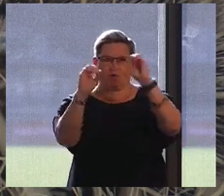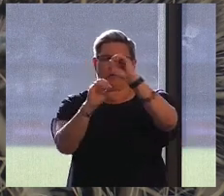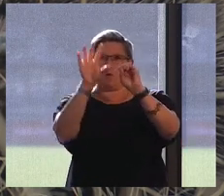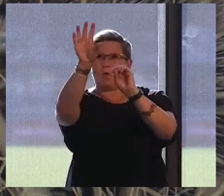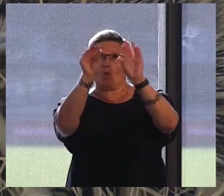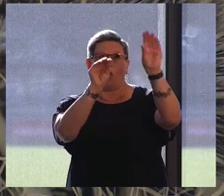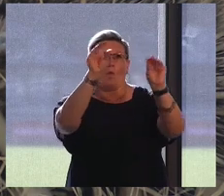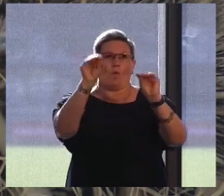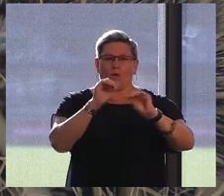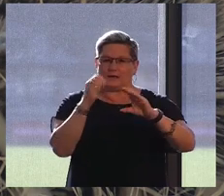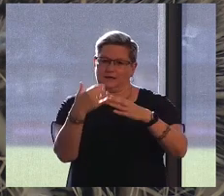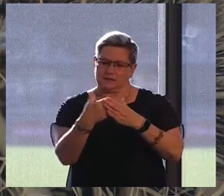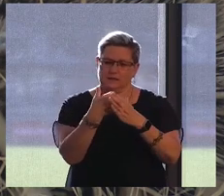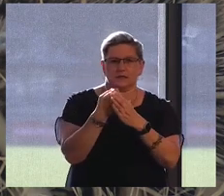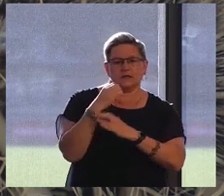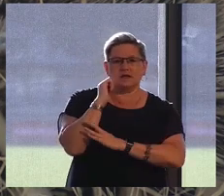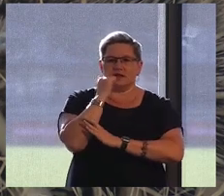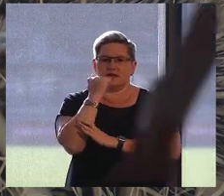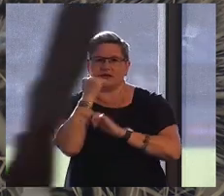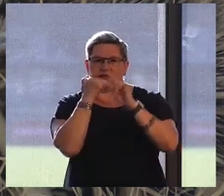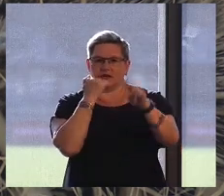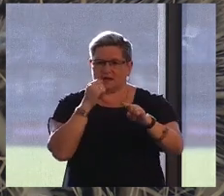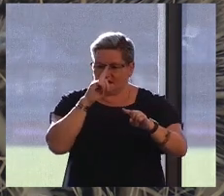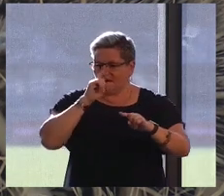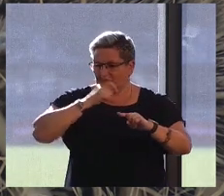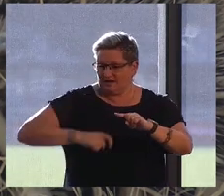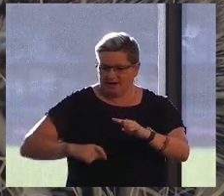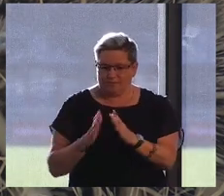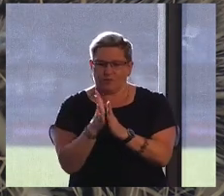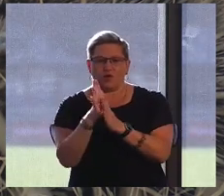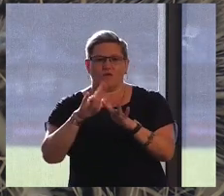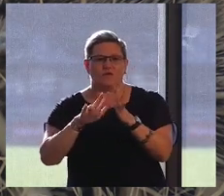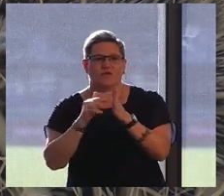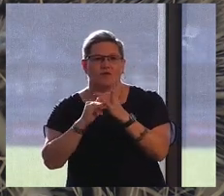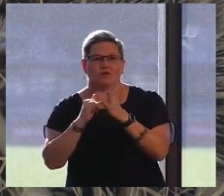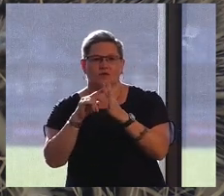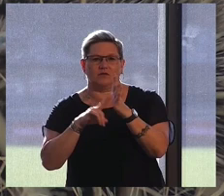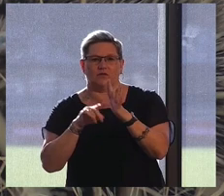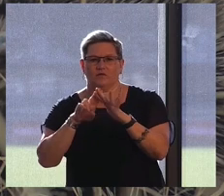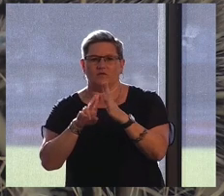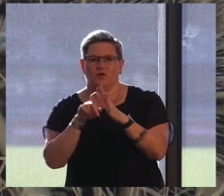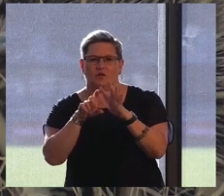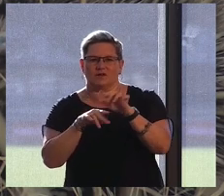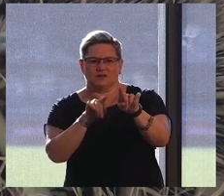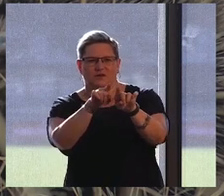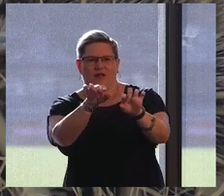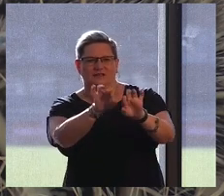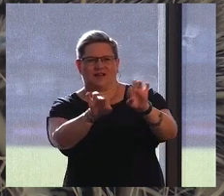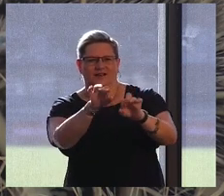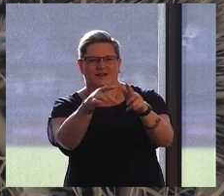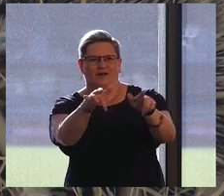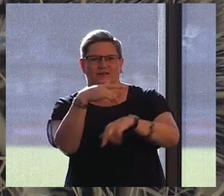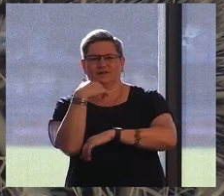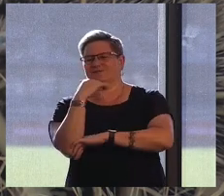and humans emitting more of them from burning fossil fuels. Now, it sounded very sciencey, so I started to tune out.